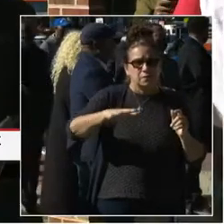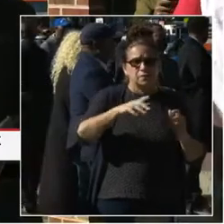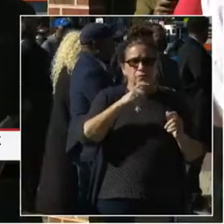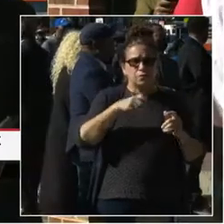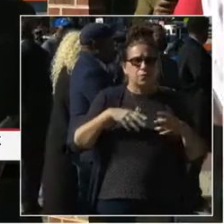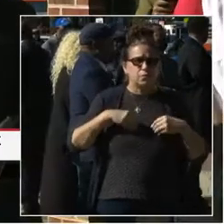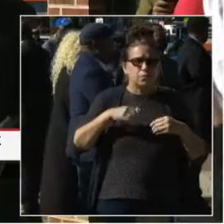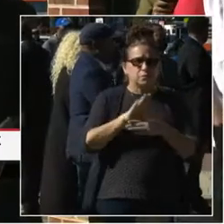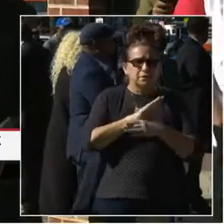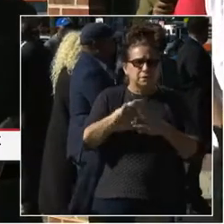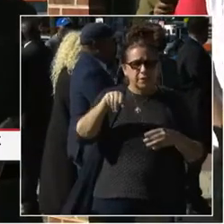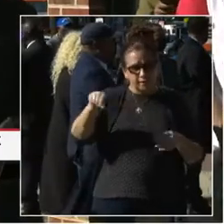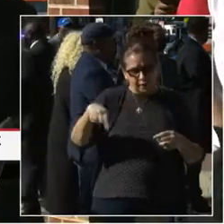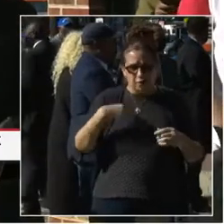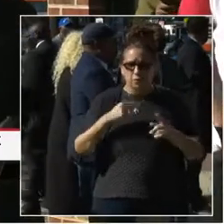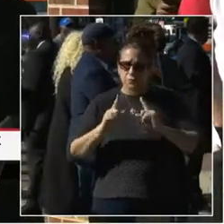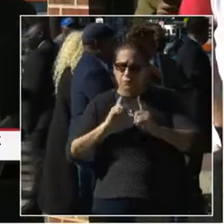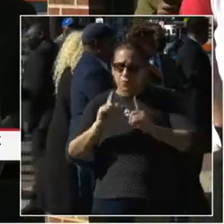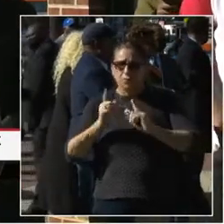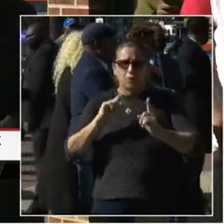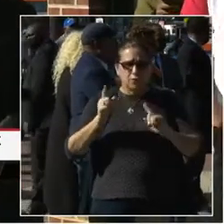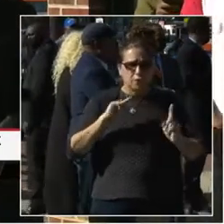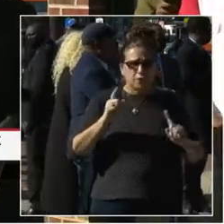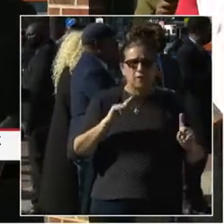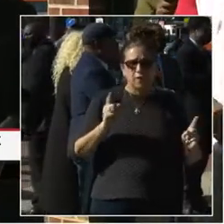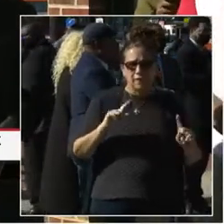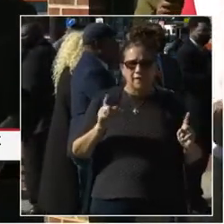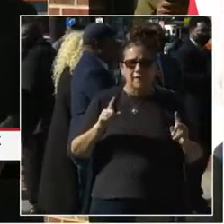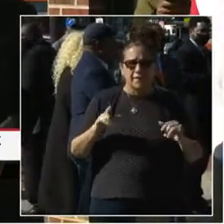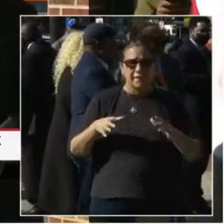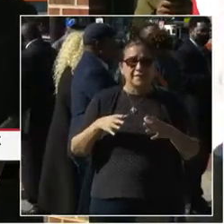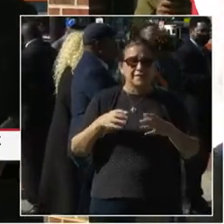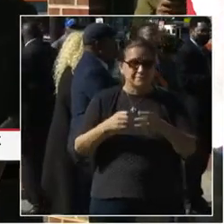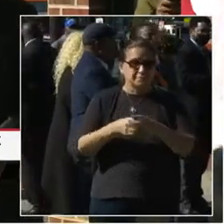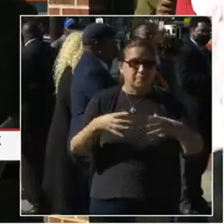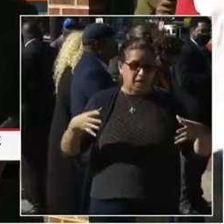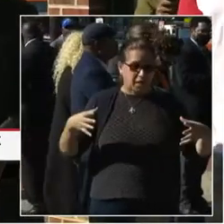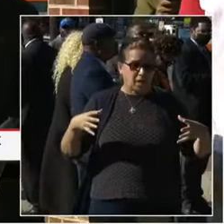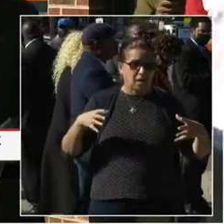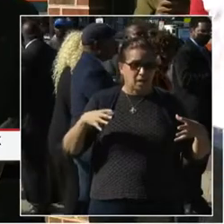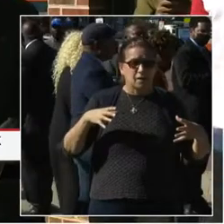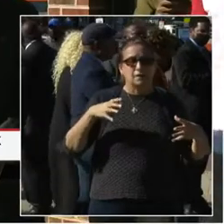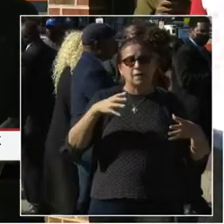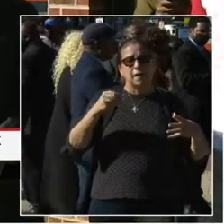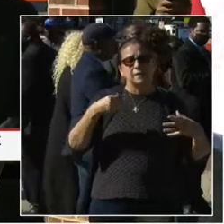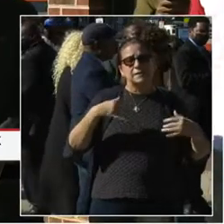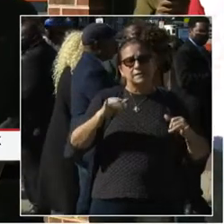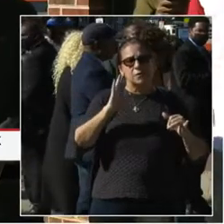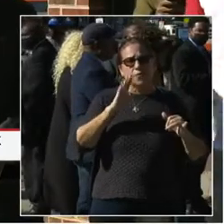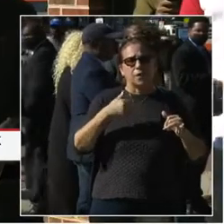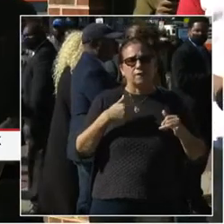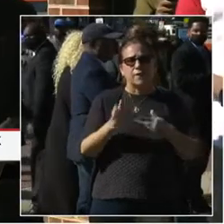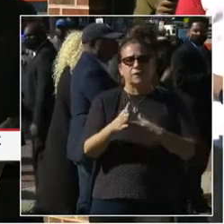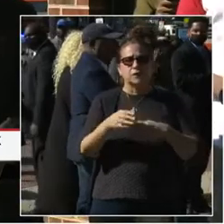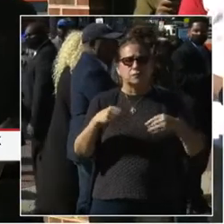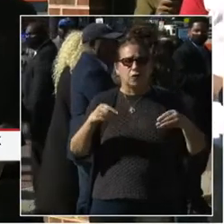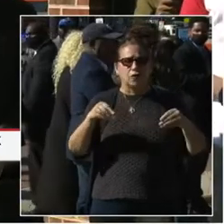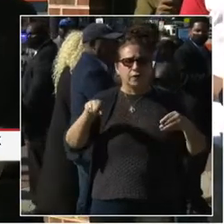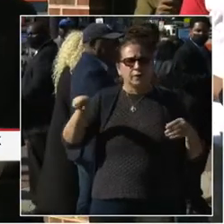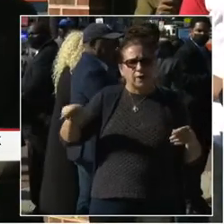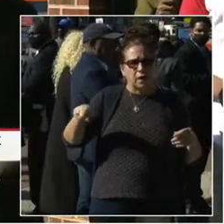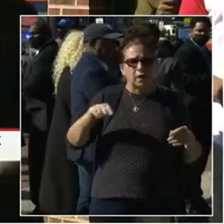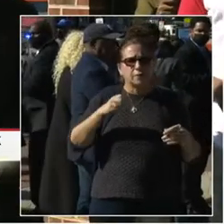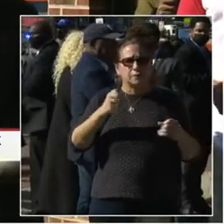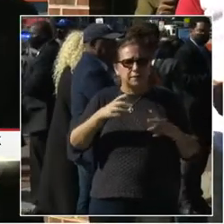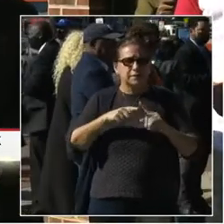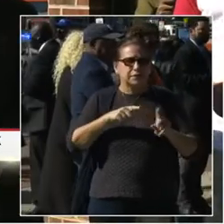help them either grow the other fish seller who's there, or find others. So